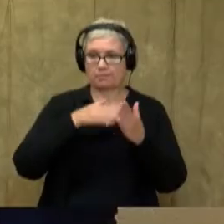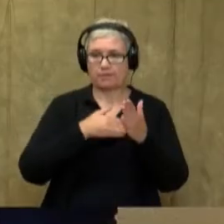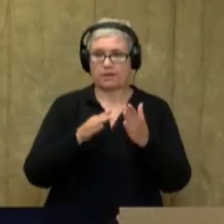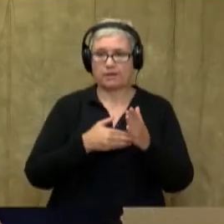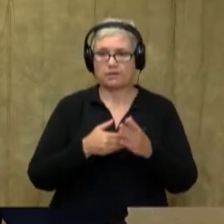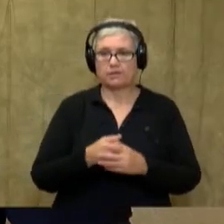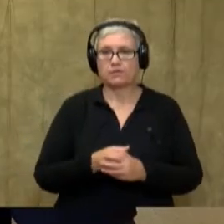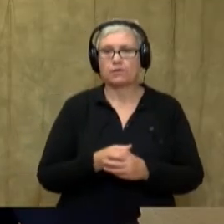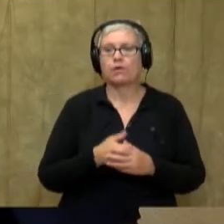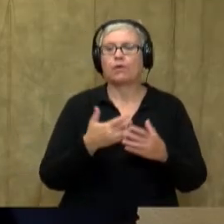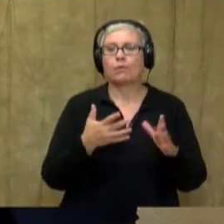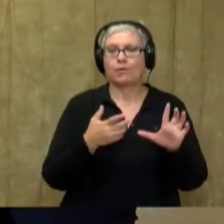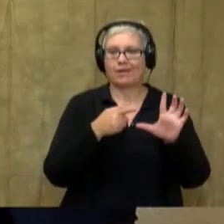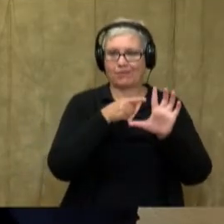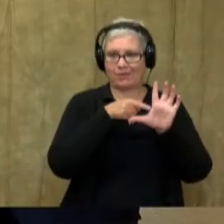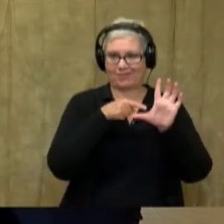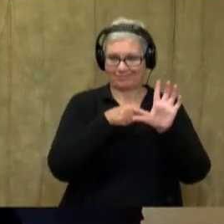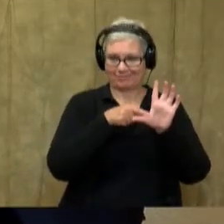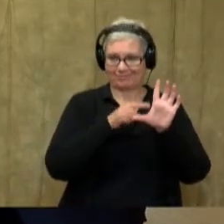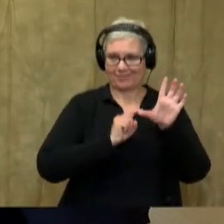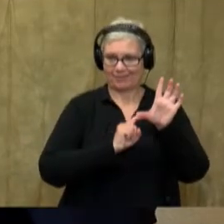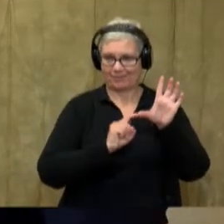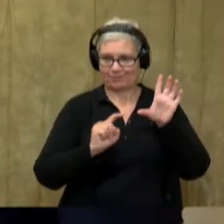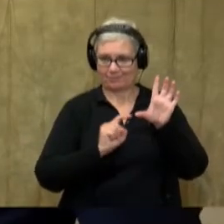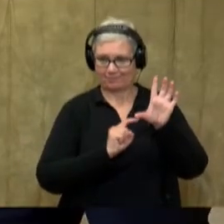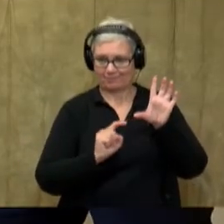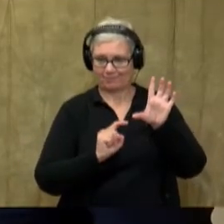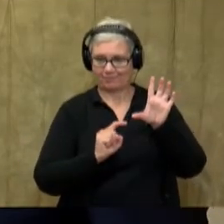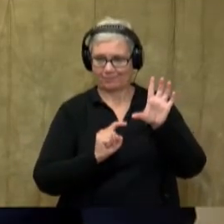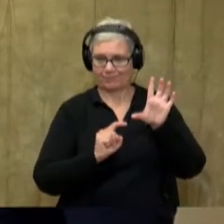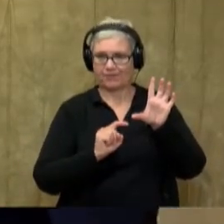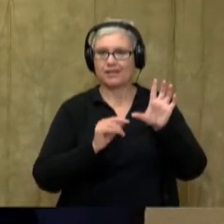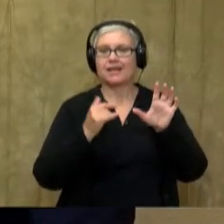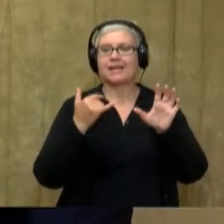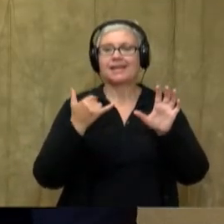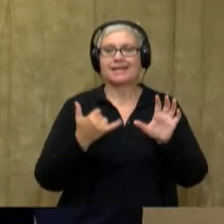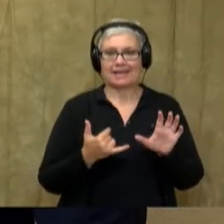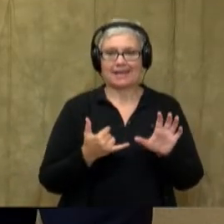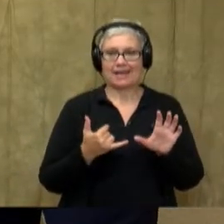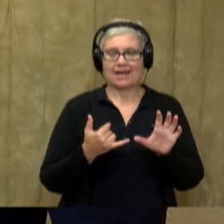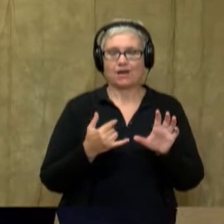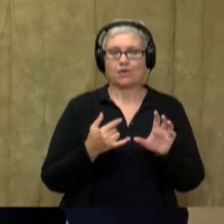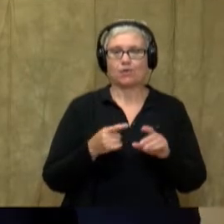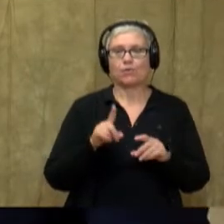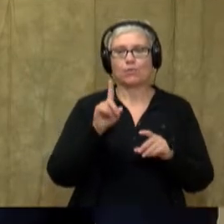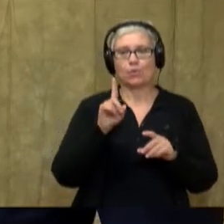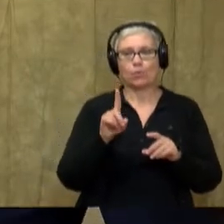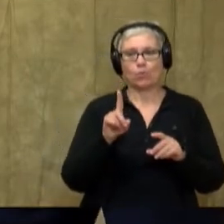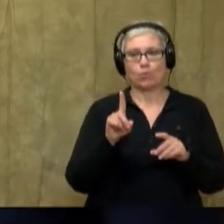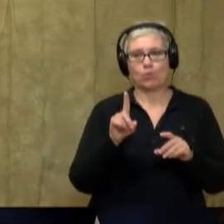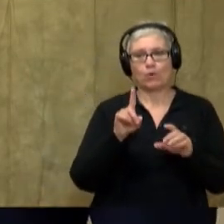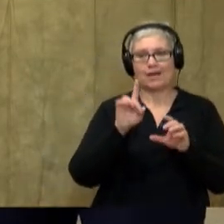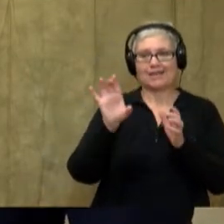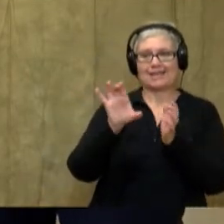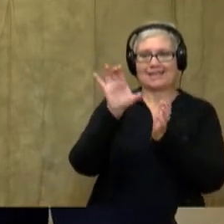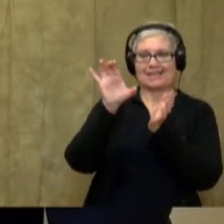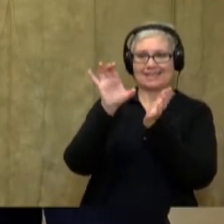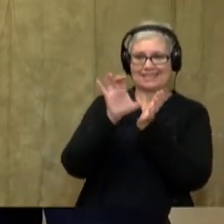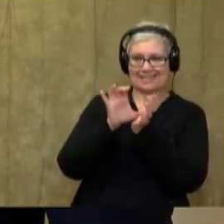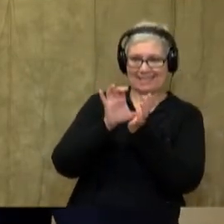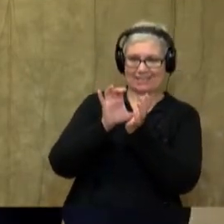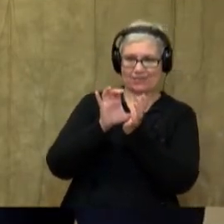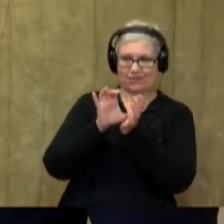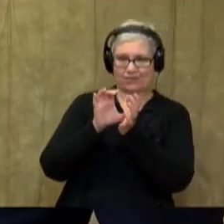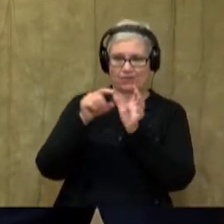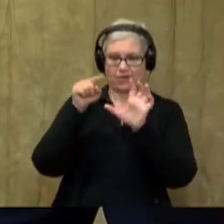for the corners and vertices. We've already accounted for the edges. Recall that the one face painted is always the center square